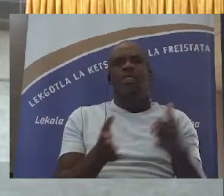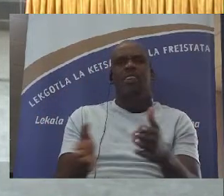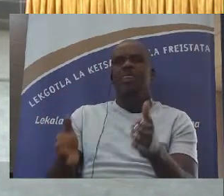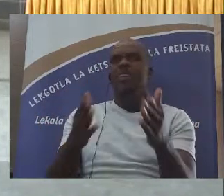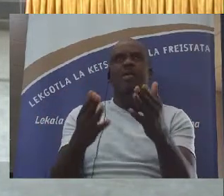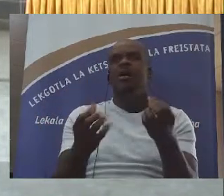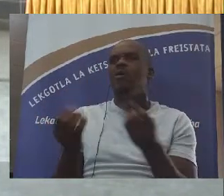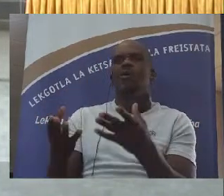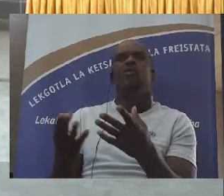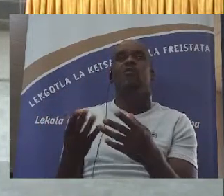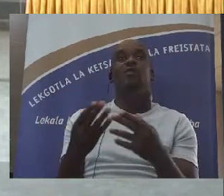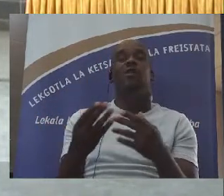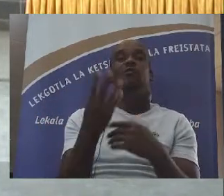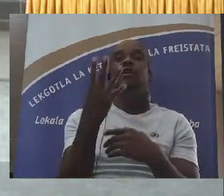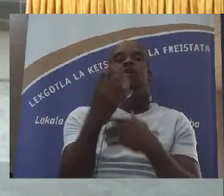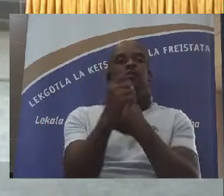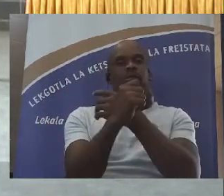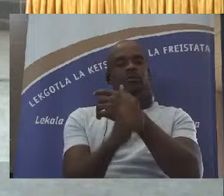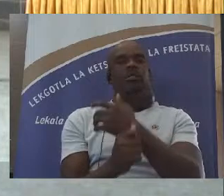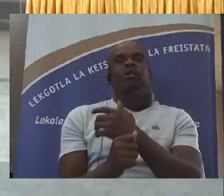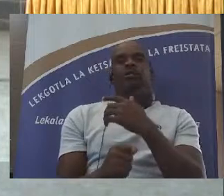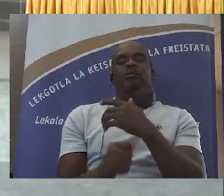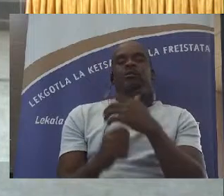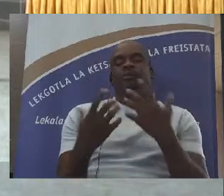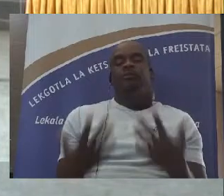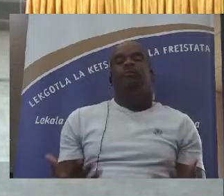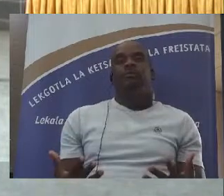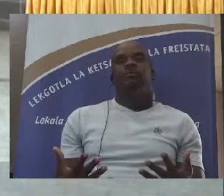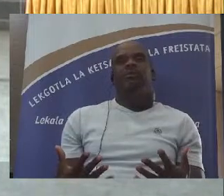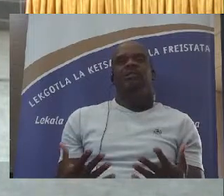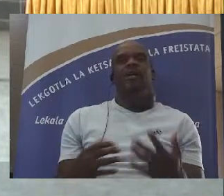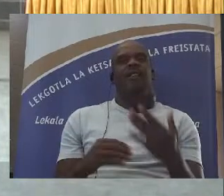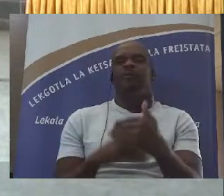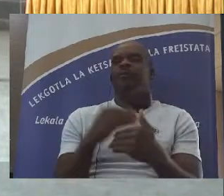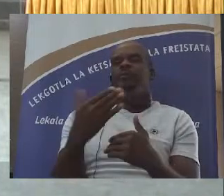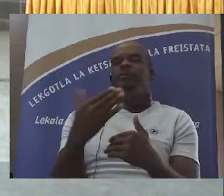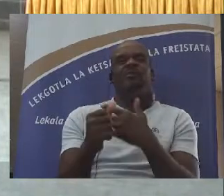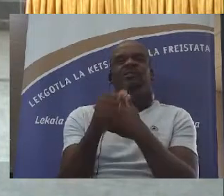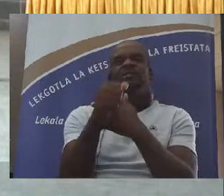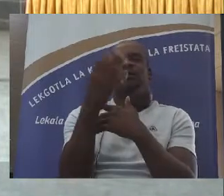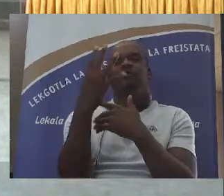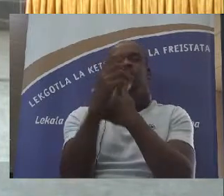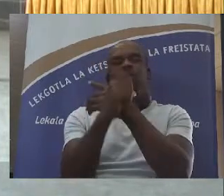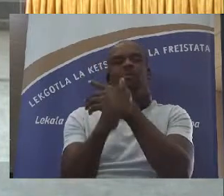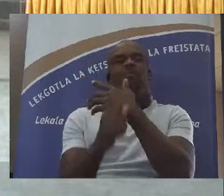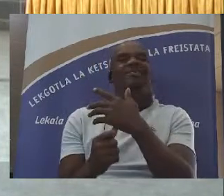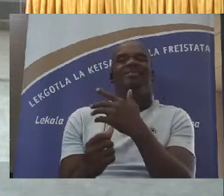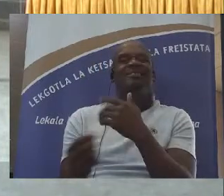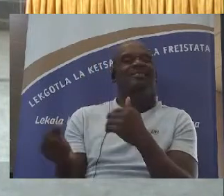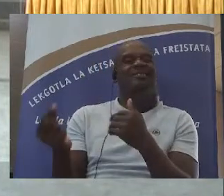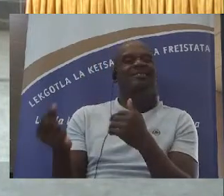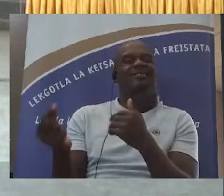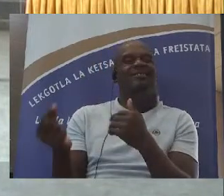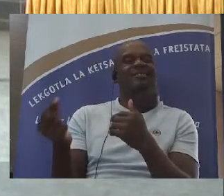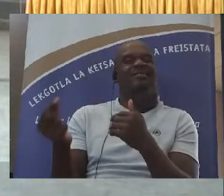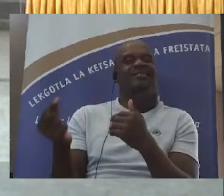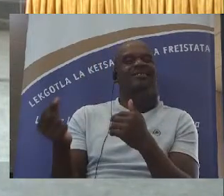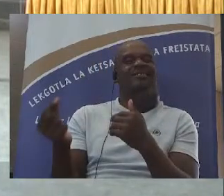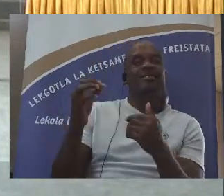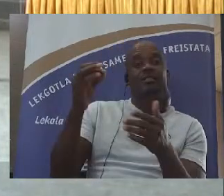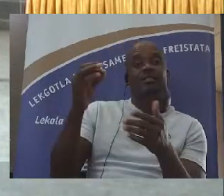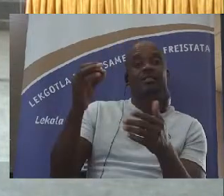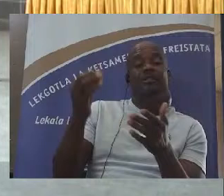motlhomongwe net 4 months o go bereka 4 months wa 4 months wa ga ona tšhelete e kenang kara account gore e dule